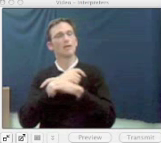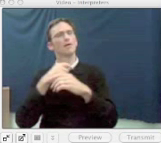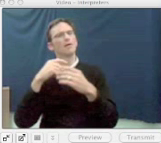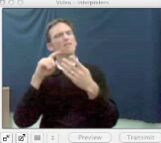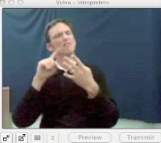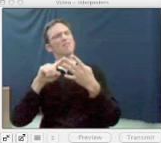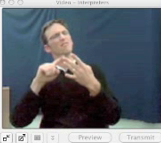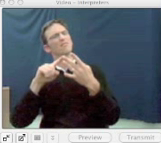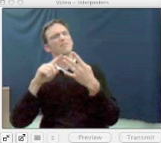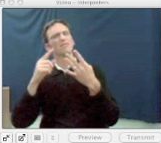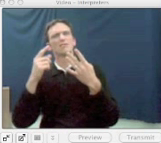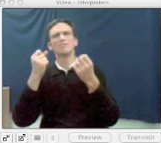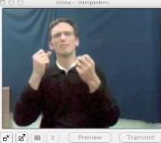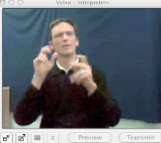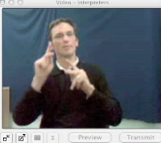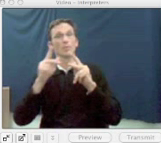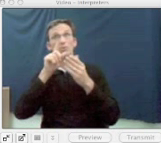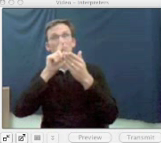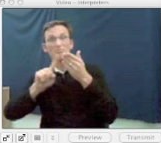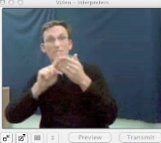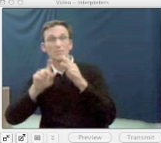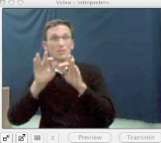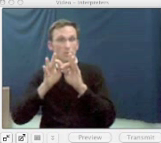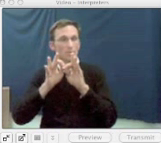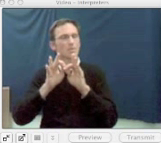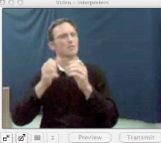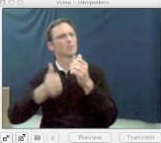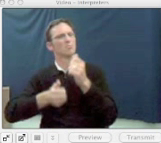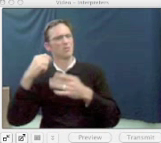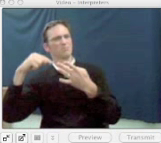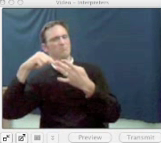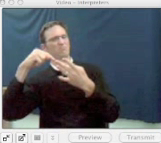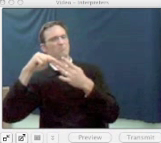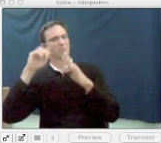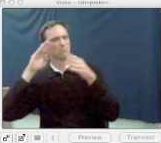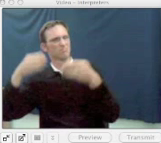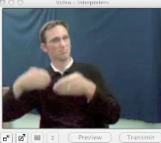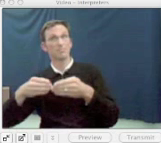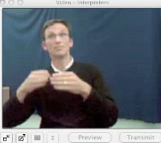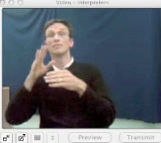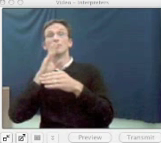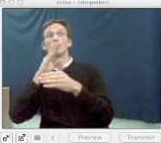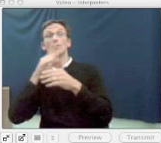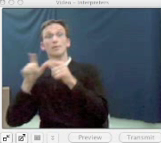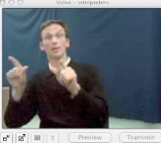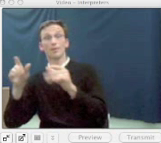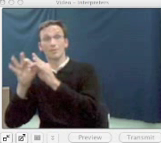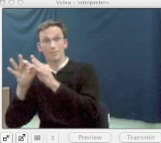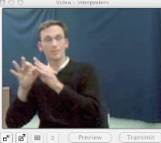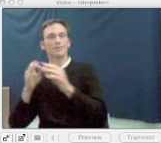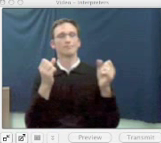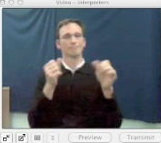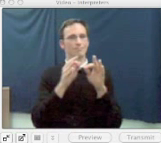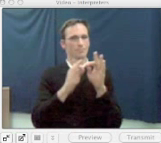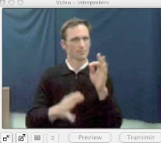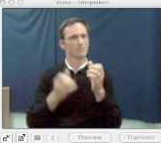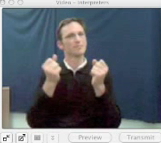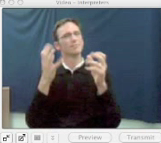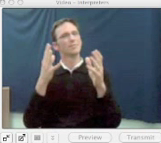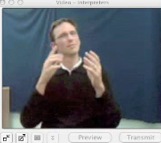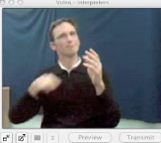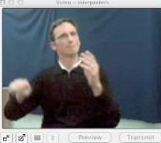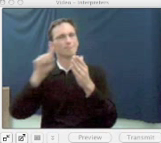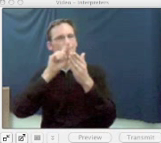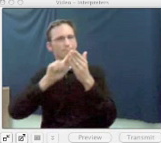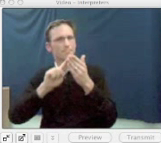other scholarship within the field of interpreting, whether it's sign language or spoken languages, that most people are trying to get at the interaction of the